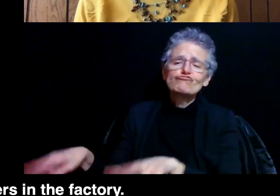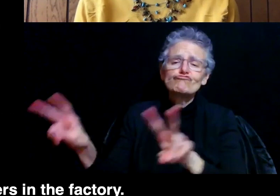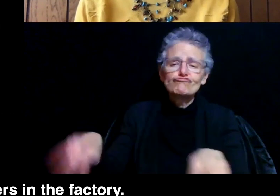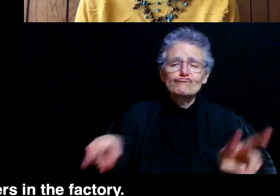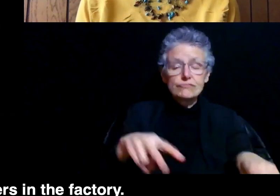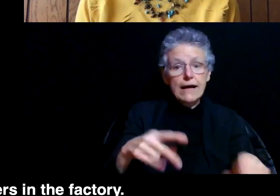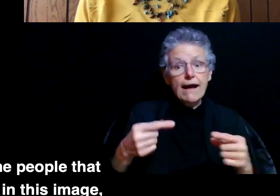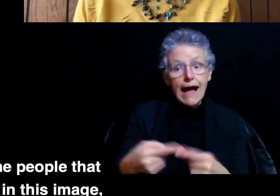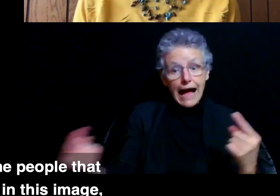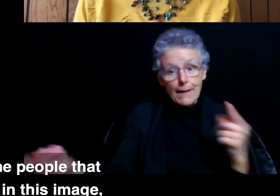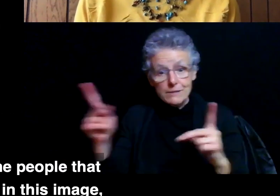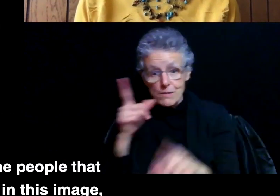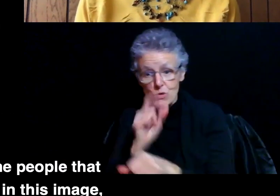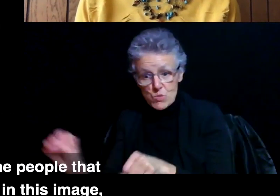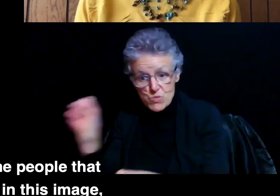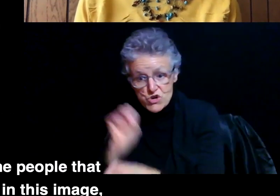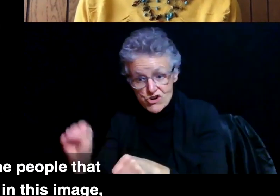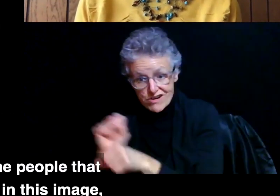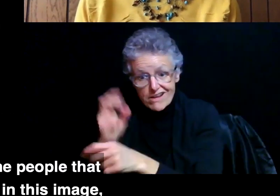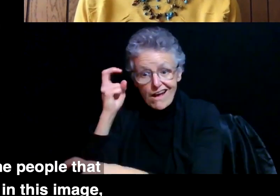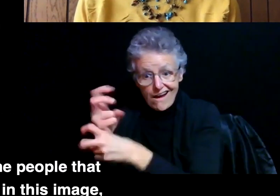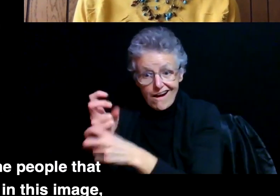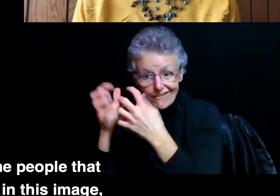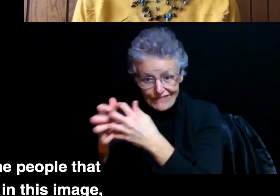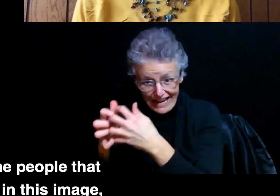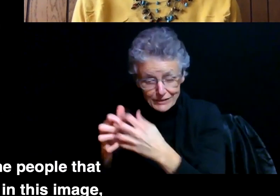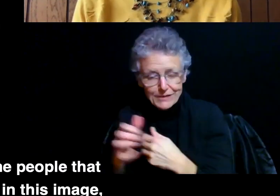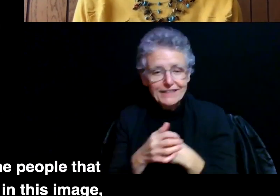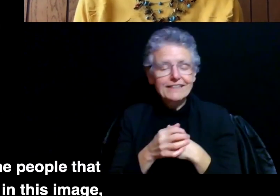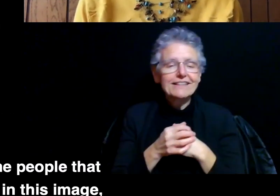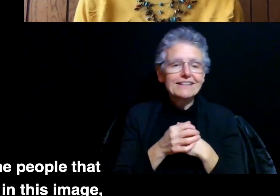factory. Some of the people that are